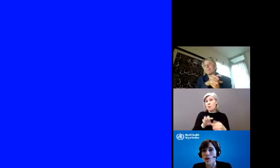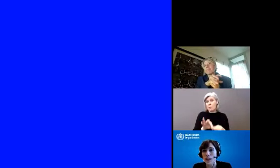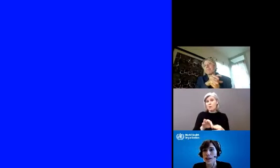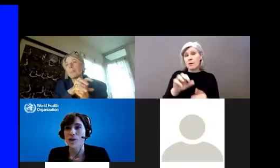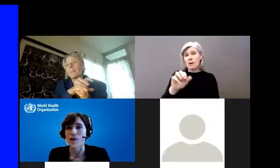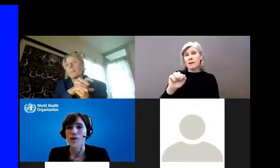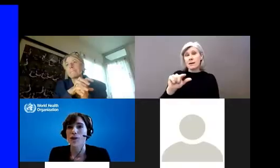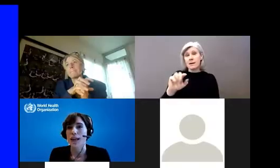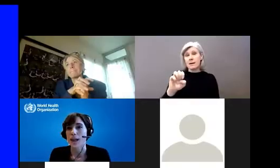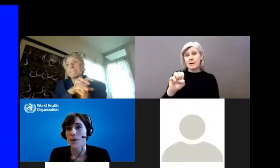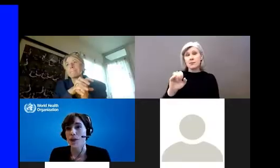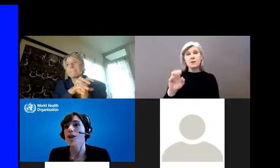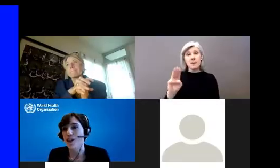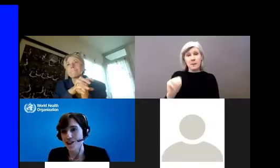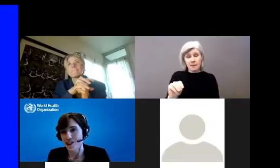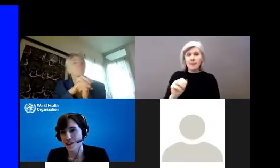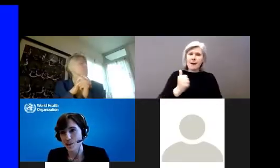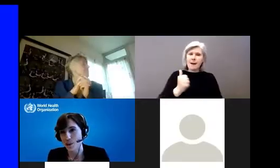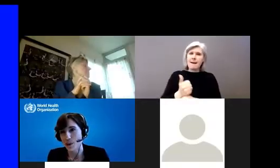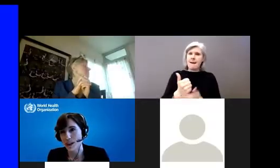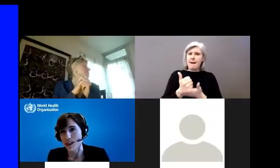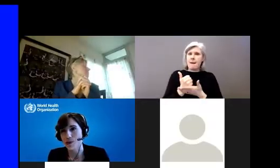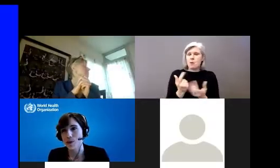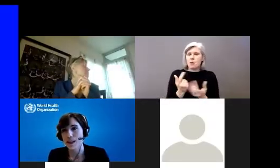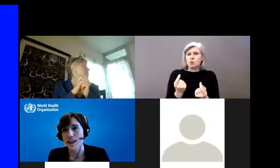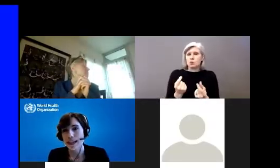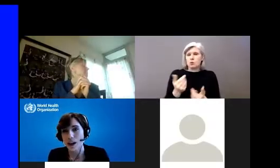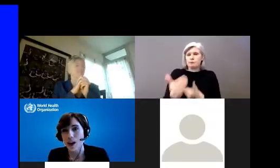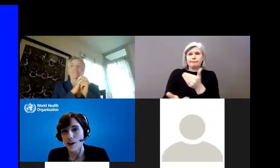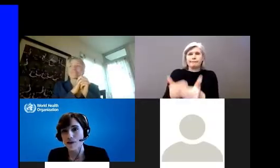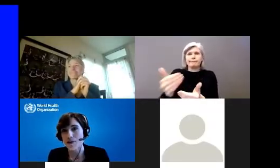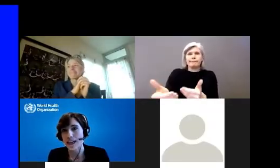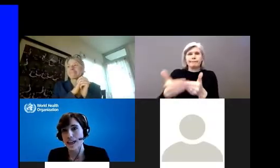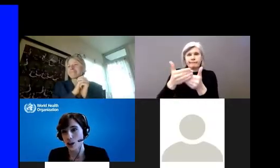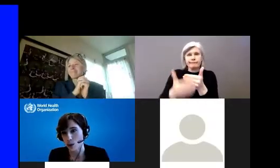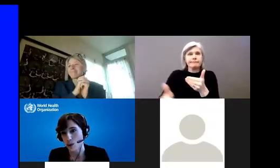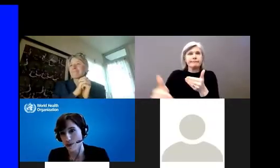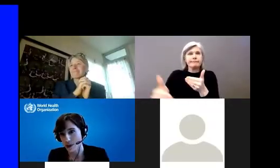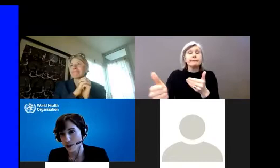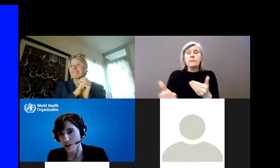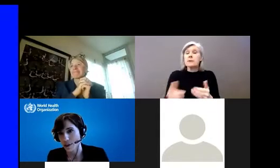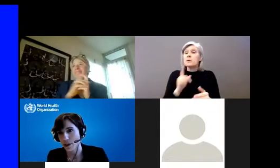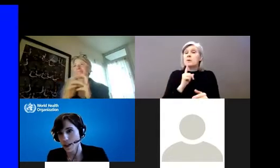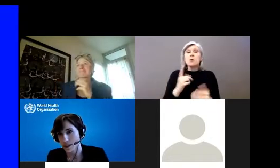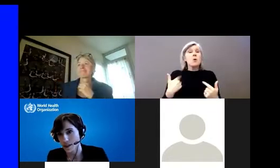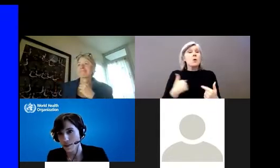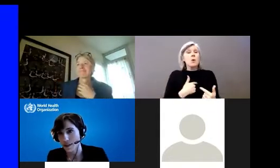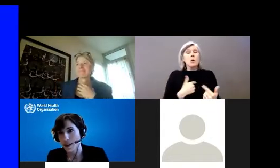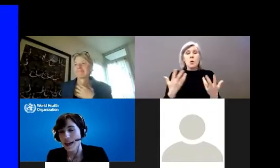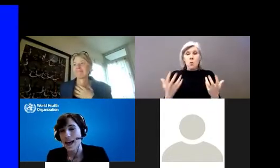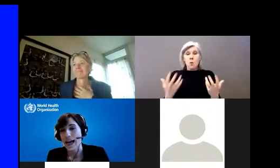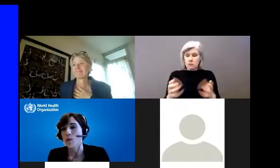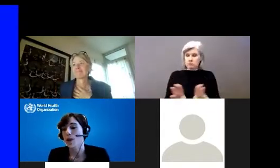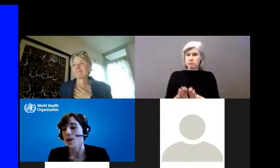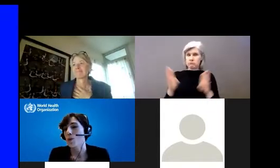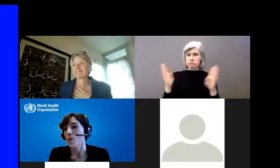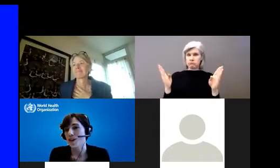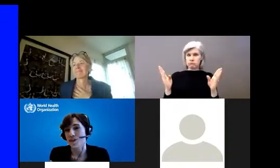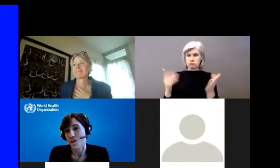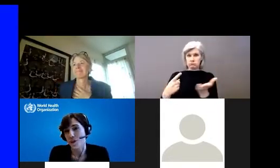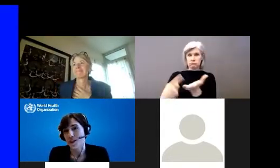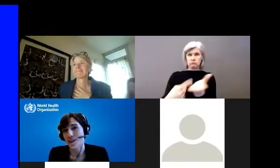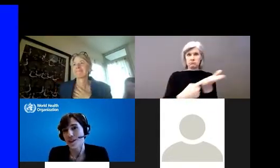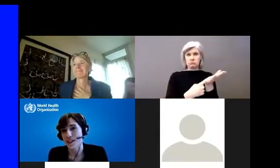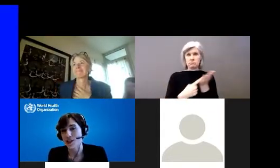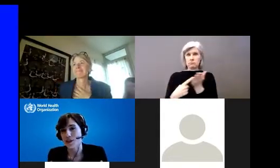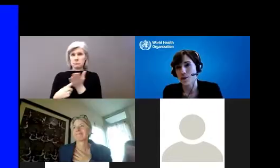were trying to do today, beyond launching the report, is to really kick off a global conversation about ageism. And we didn't want, of